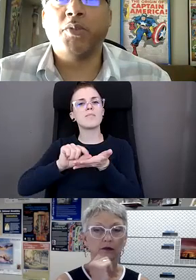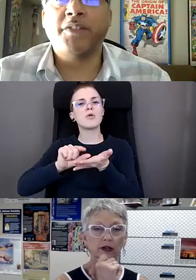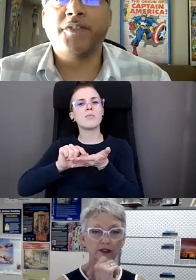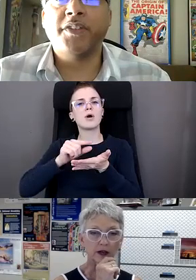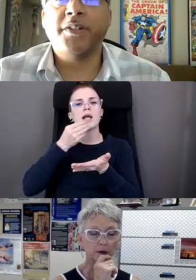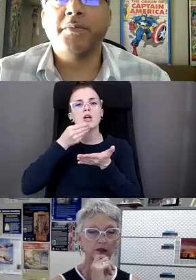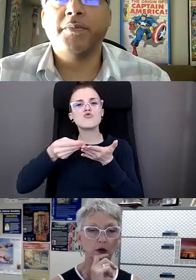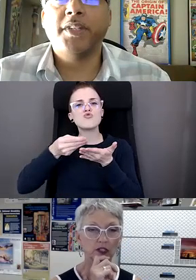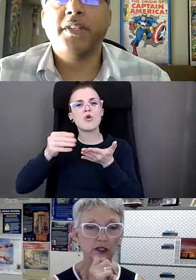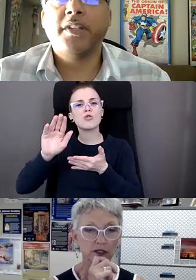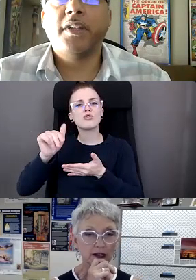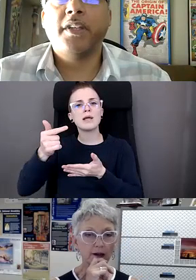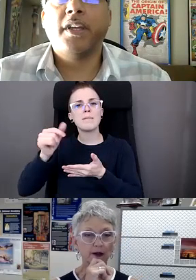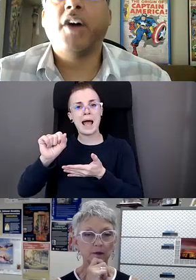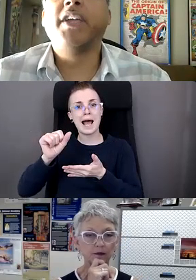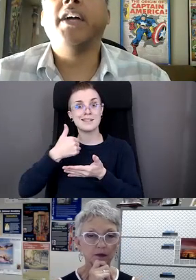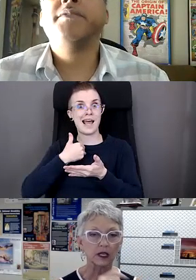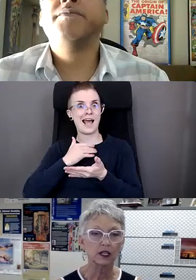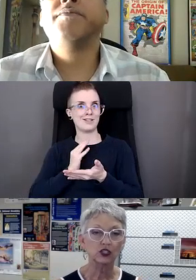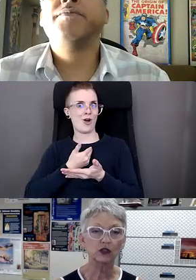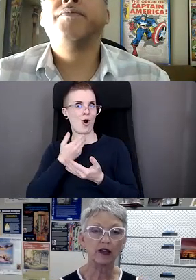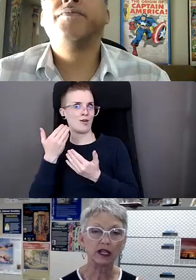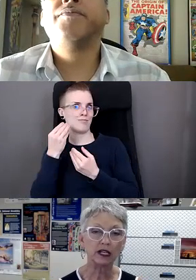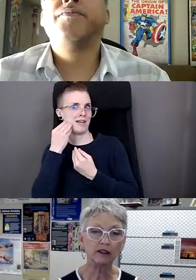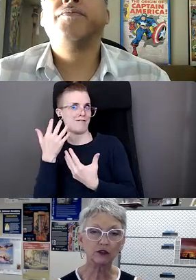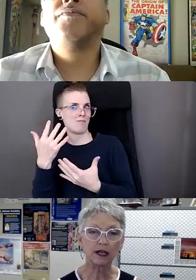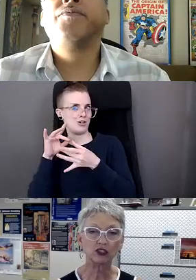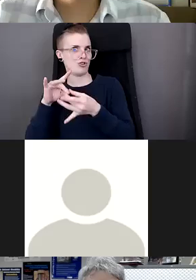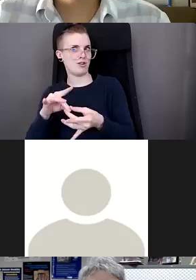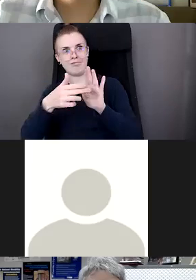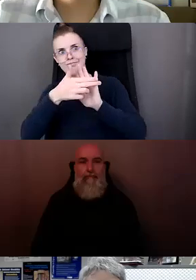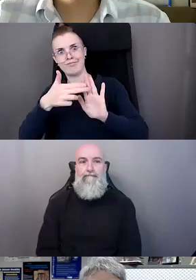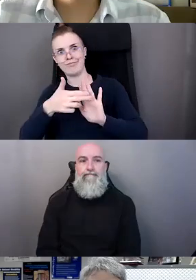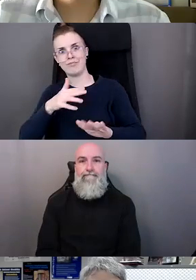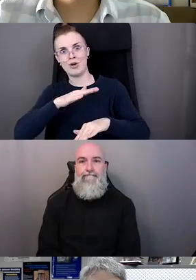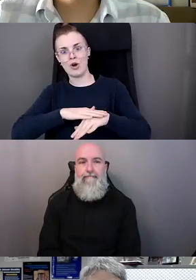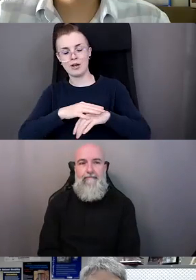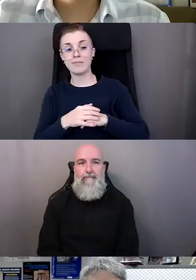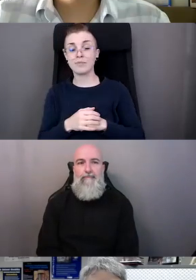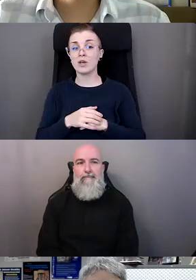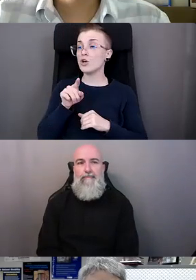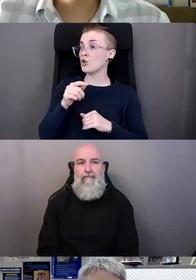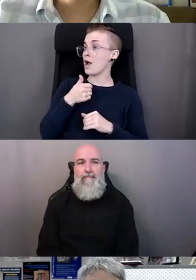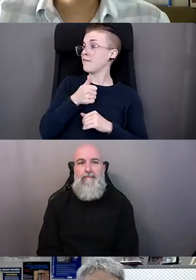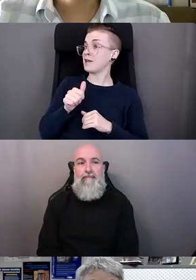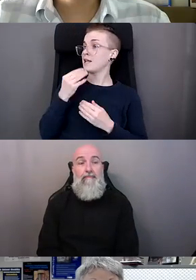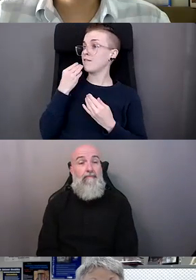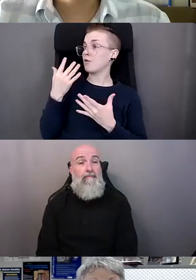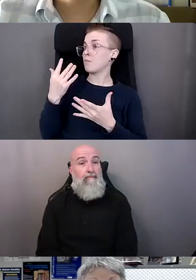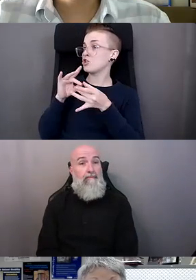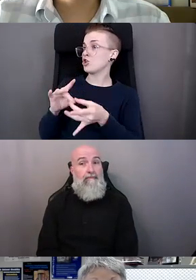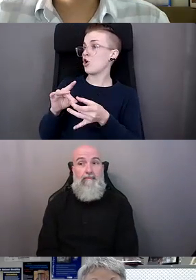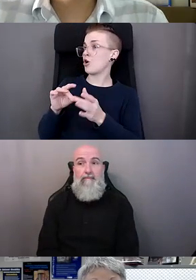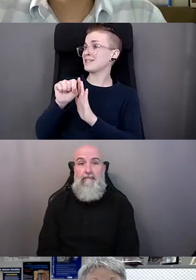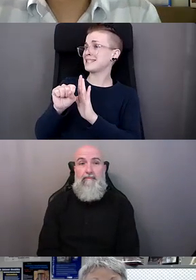really wonderful. I have a couple of questions. Okay. Do you have any information on state provided, I might